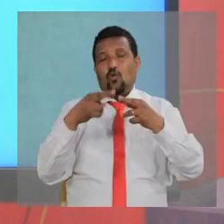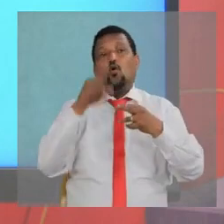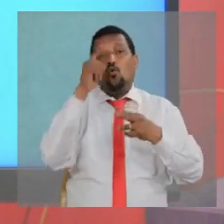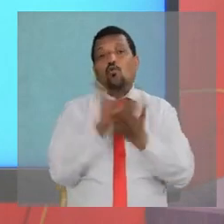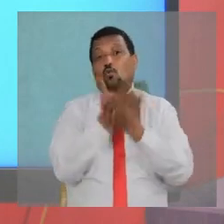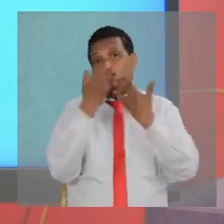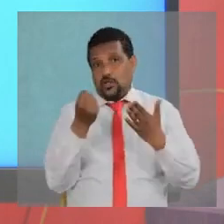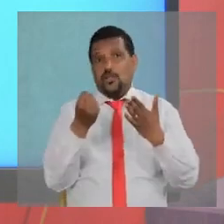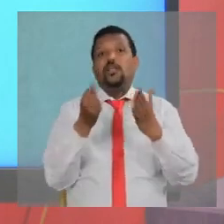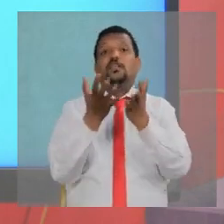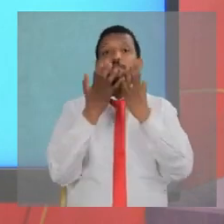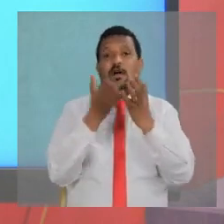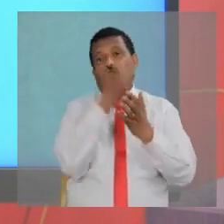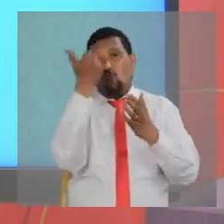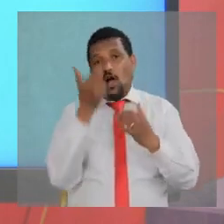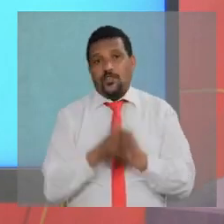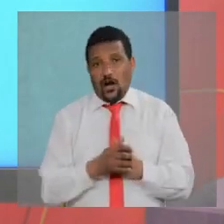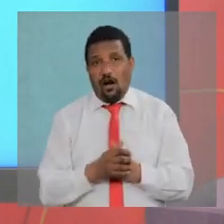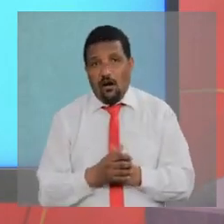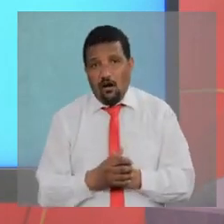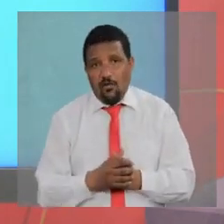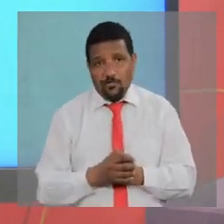the demand for the other.